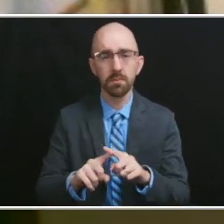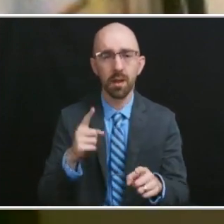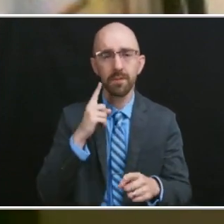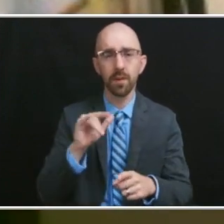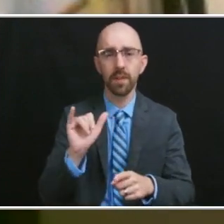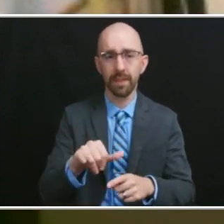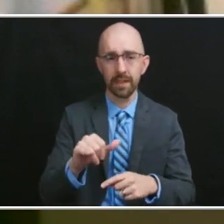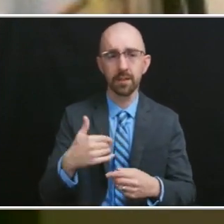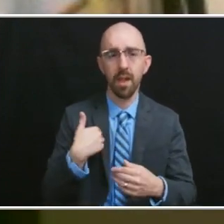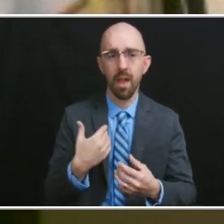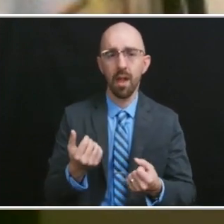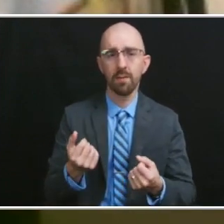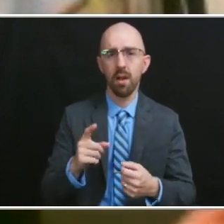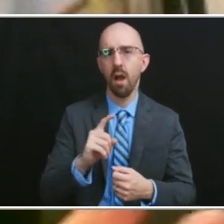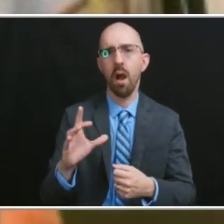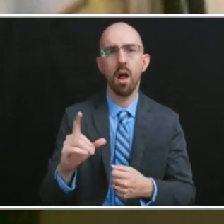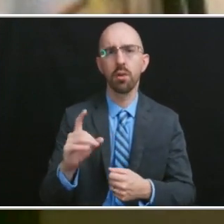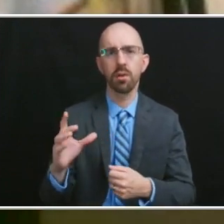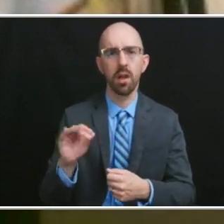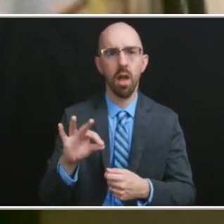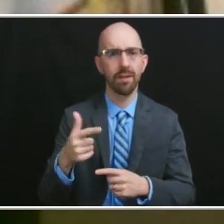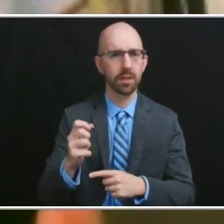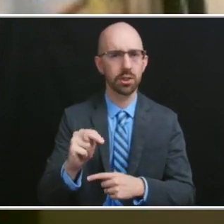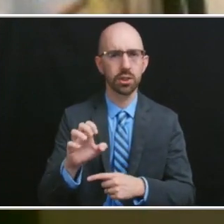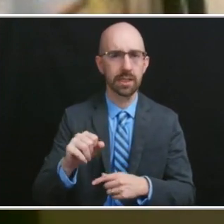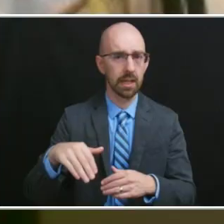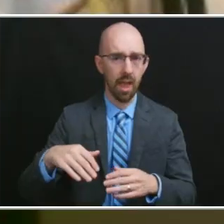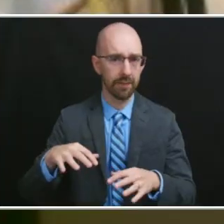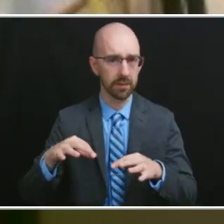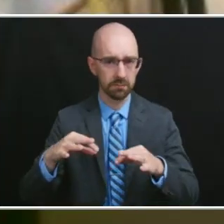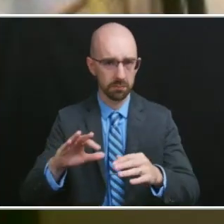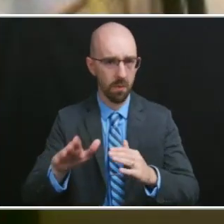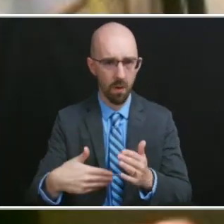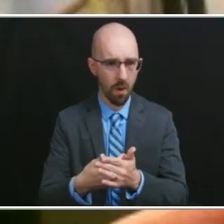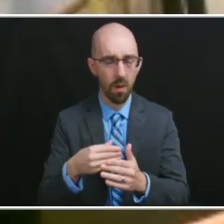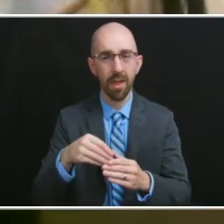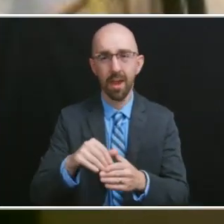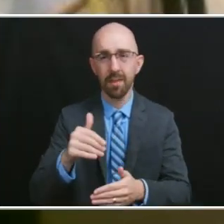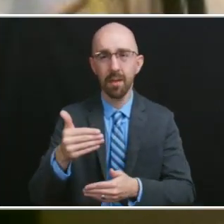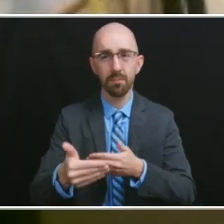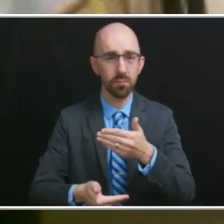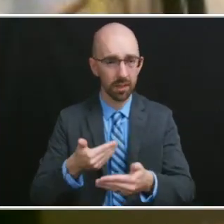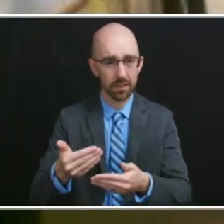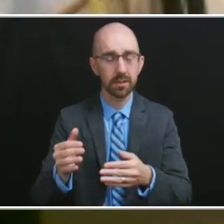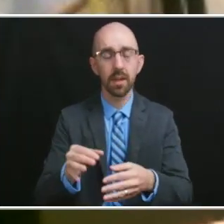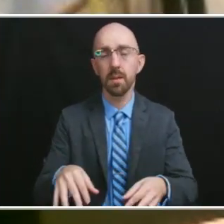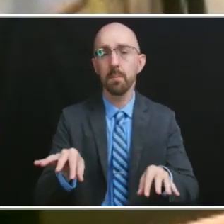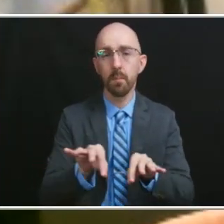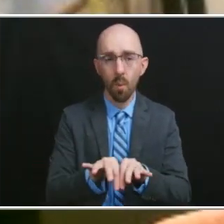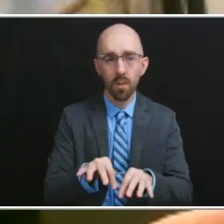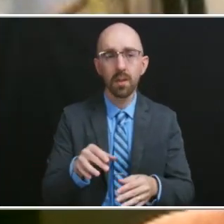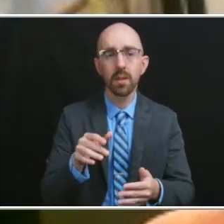you have hundreds of genes. So we haven't discovered them all. We're in the process of doing so. But importantly,